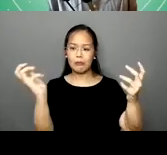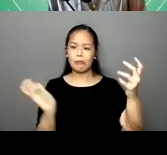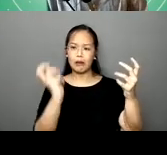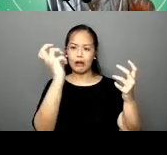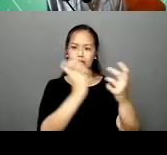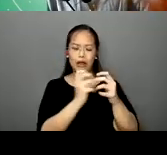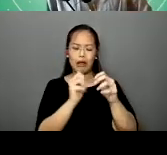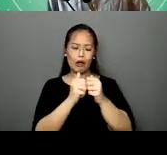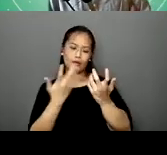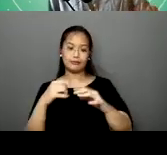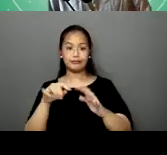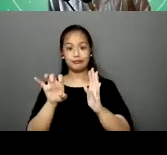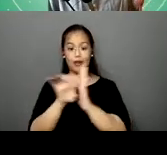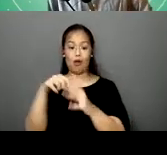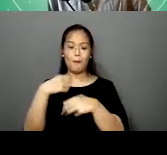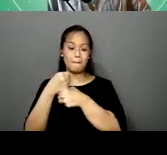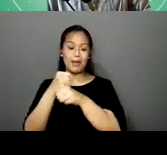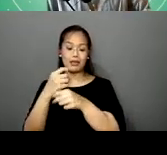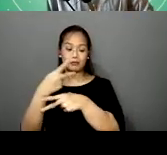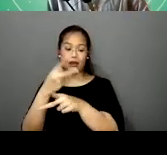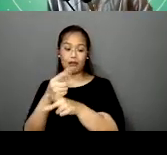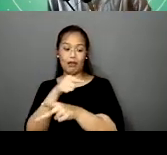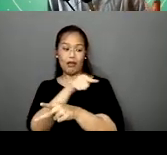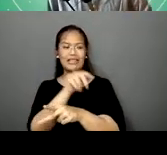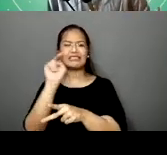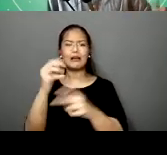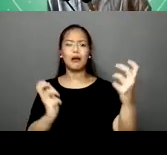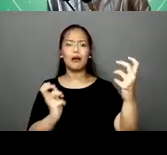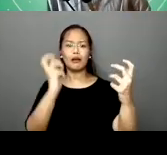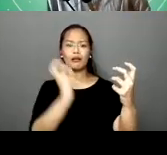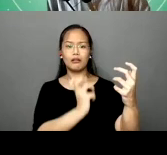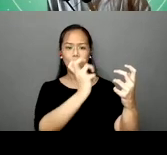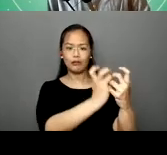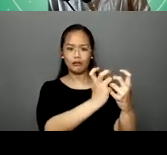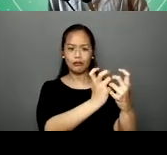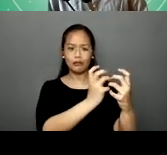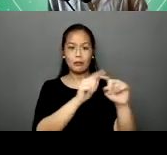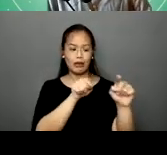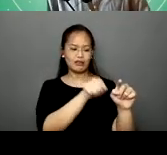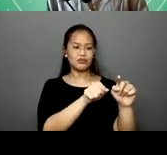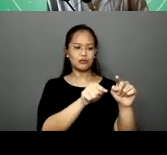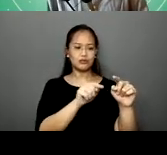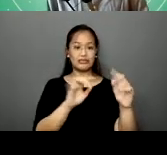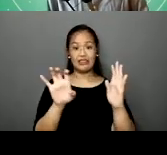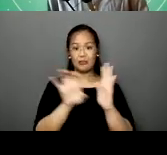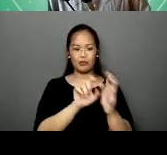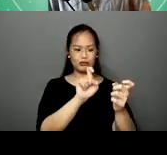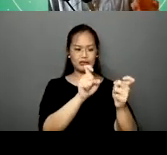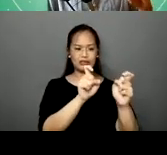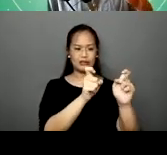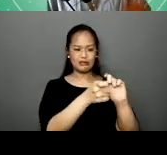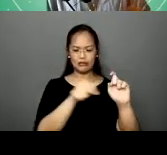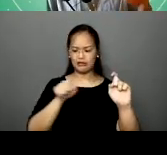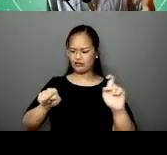then you cannot continue to develop that without that disparity growing and growing to a point that it cannot continue.